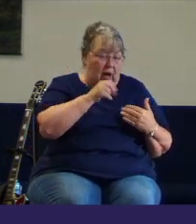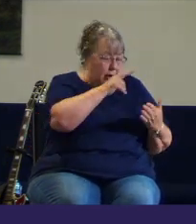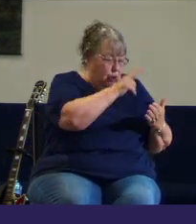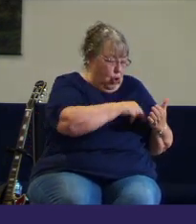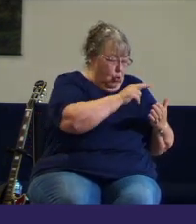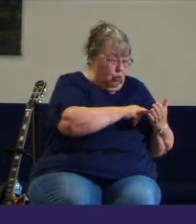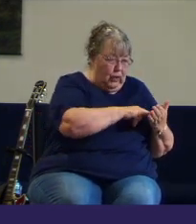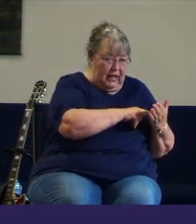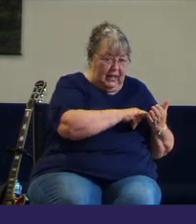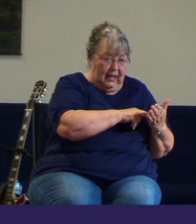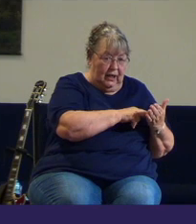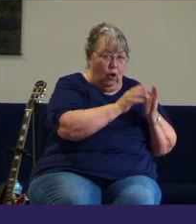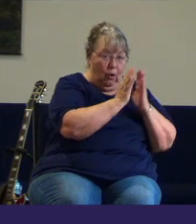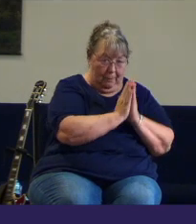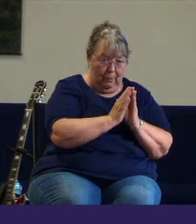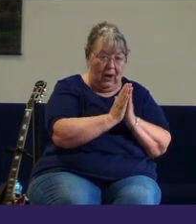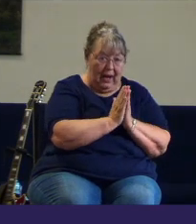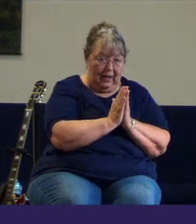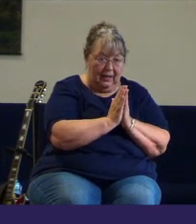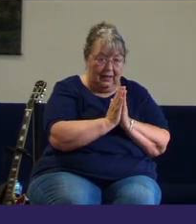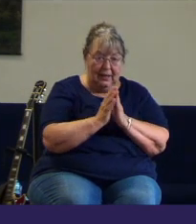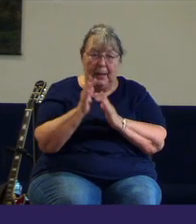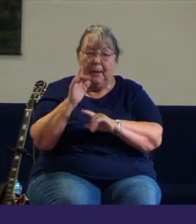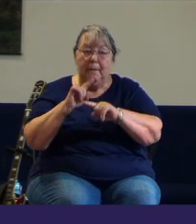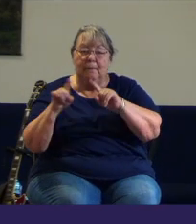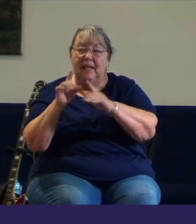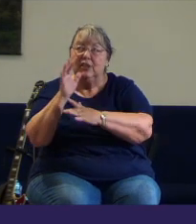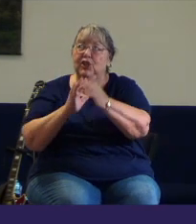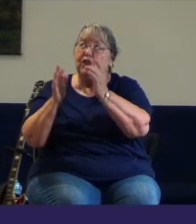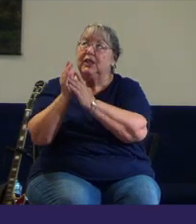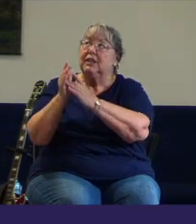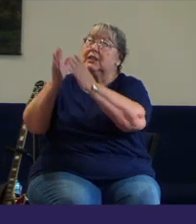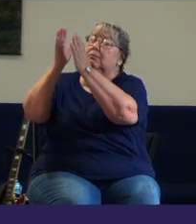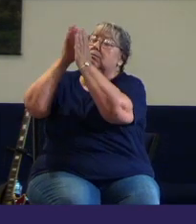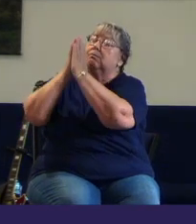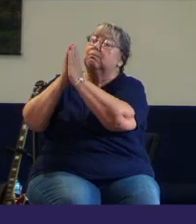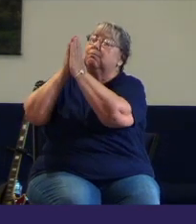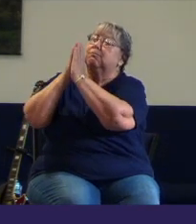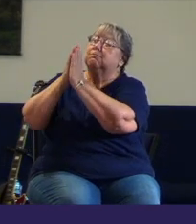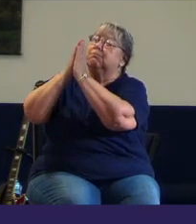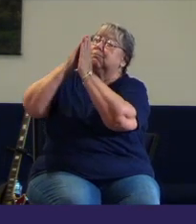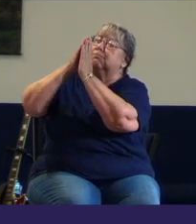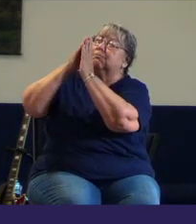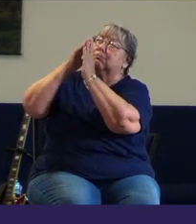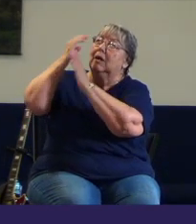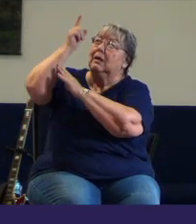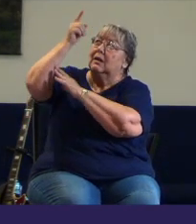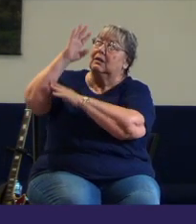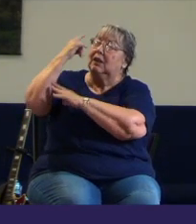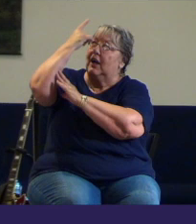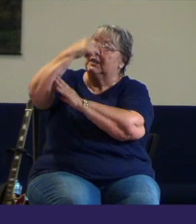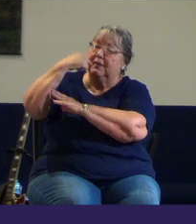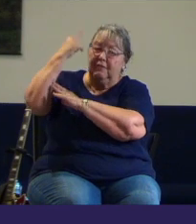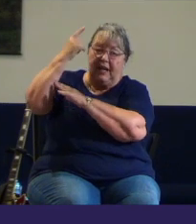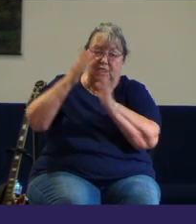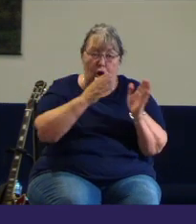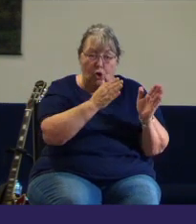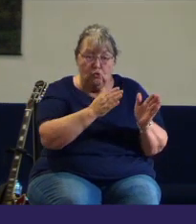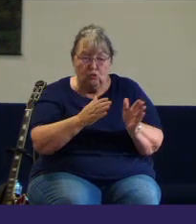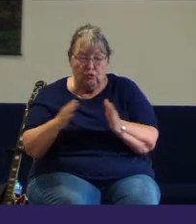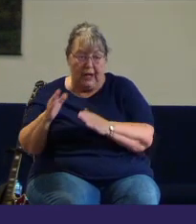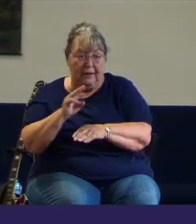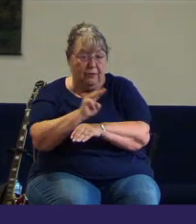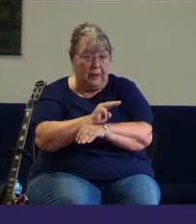empty. And Jesus made sure that he went and sought the face of God, being prepared for the ministry and the calling